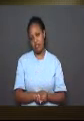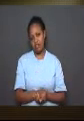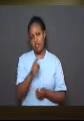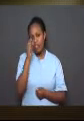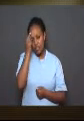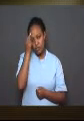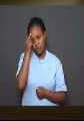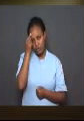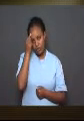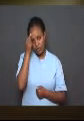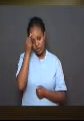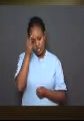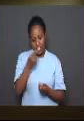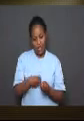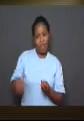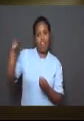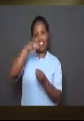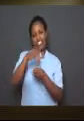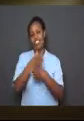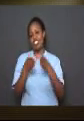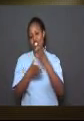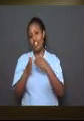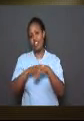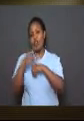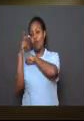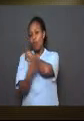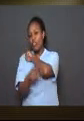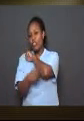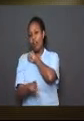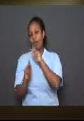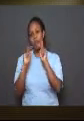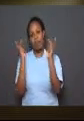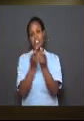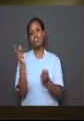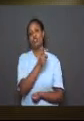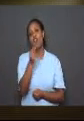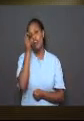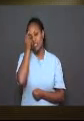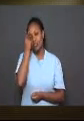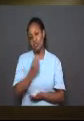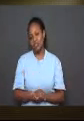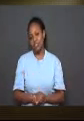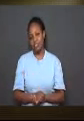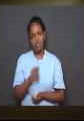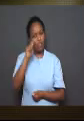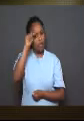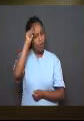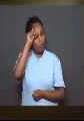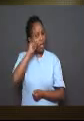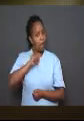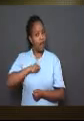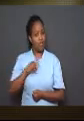Imagine this on a much bigger scale, involving political parties. Honesty